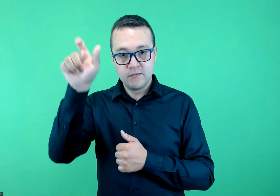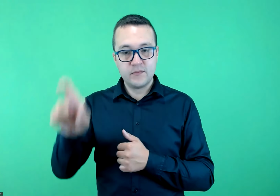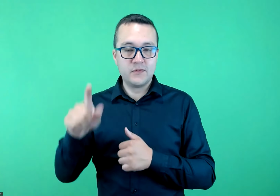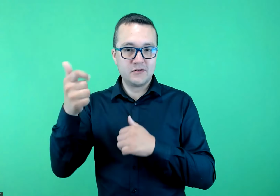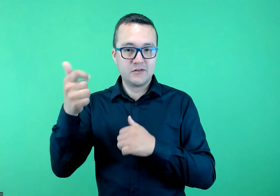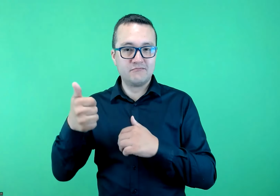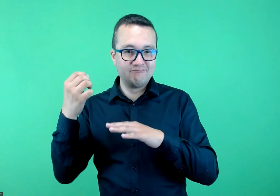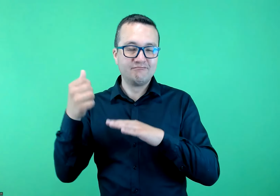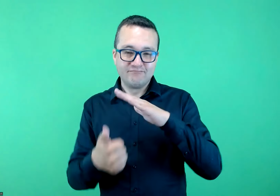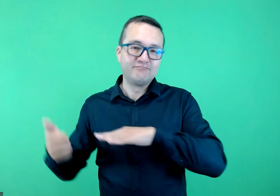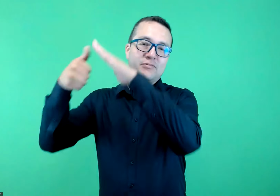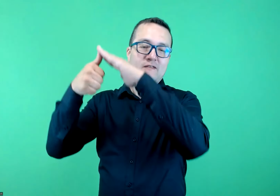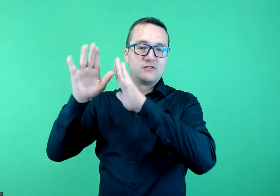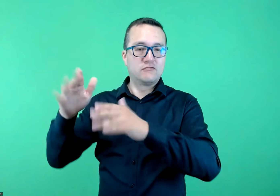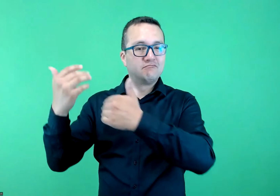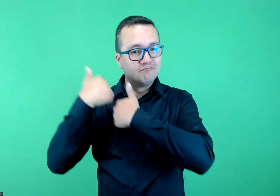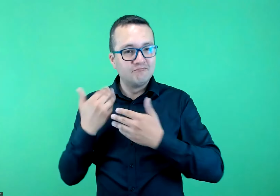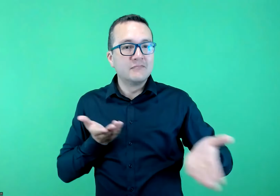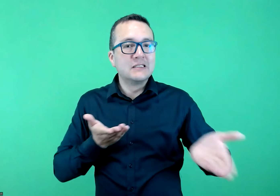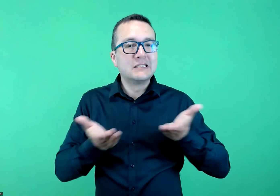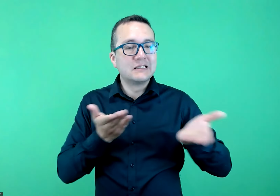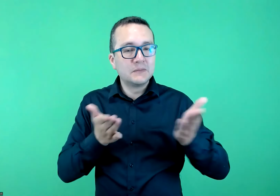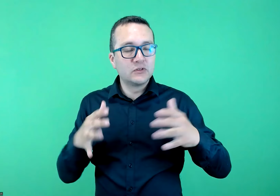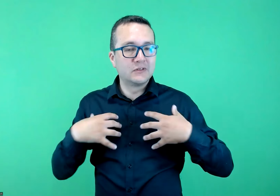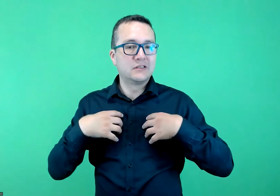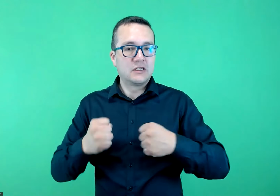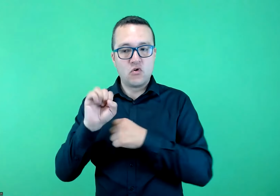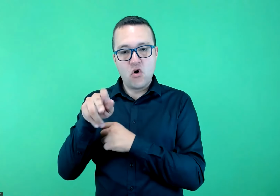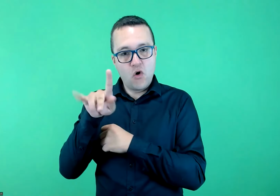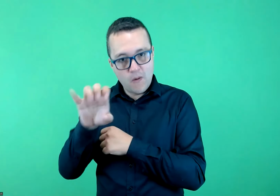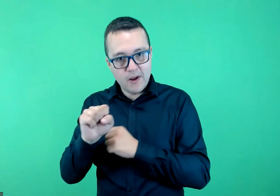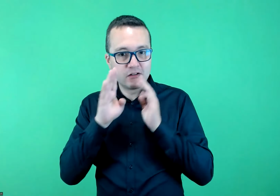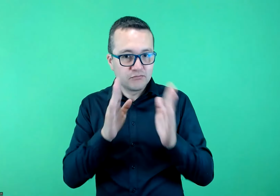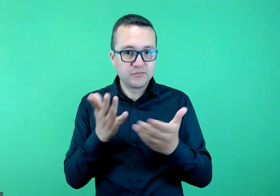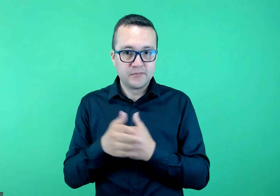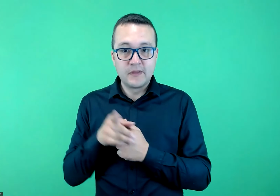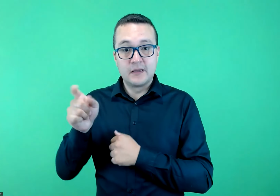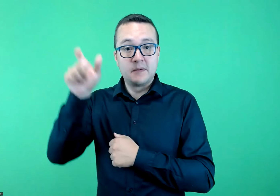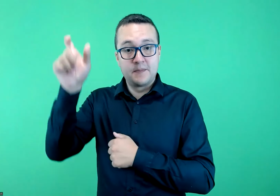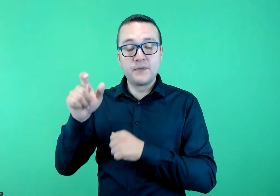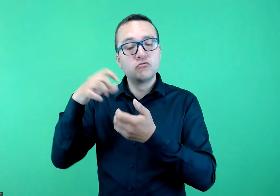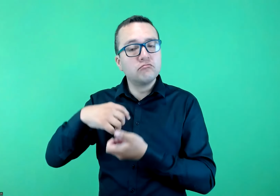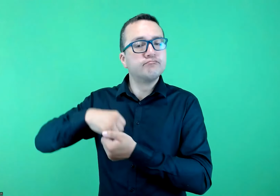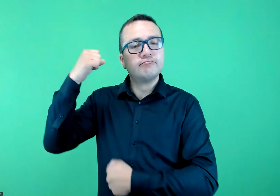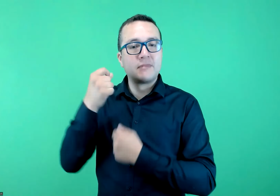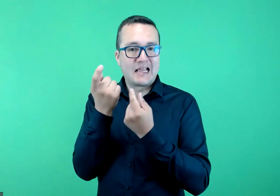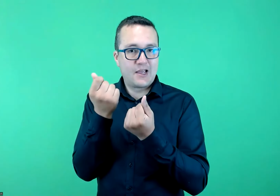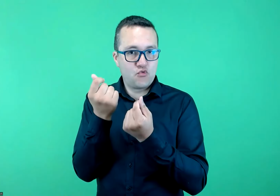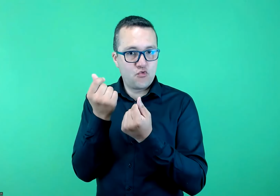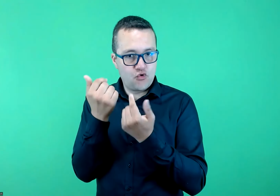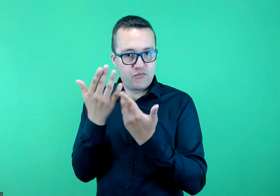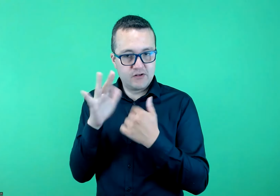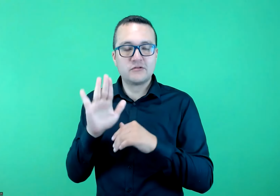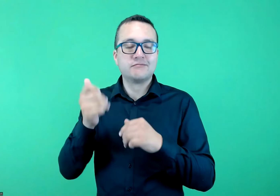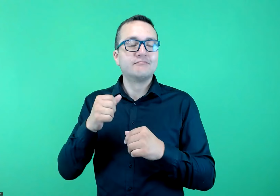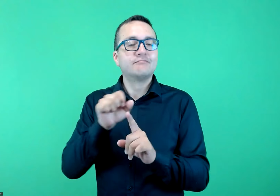of the Primary Healthcare Attention Unit and Holistic Provision of Services, PAHO. He's an economist, a doctor in social sciences,